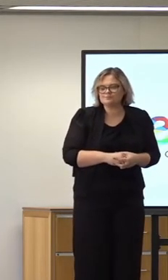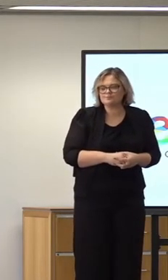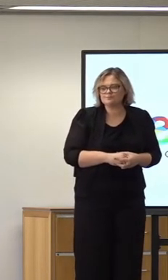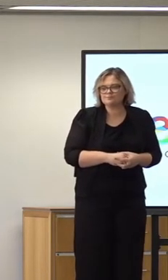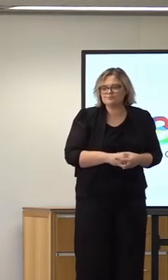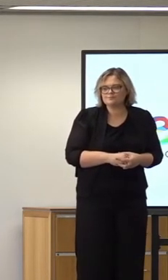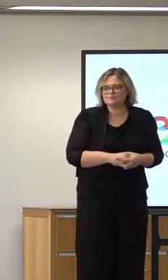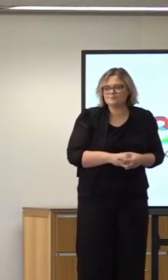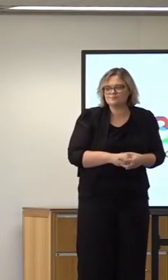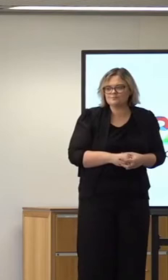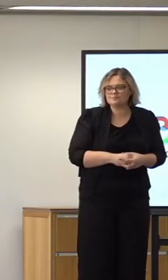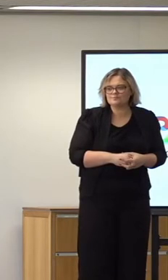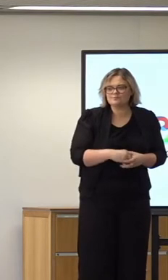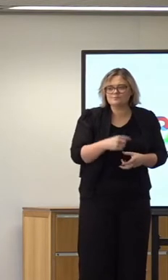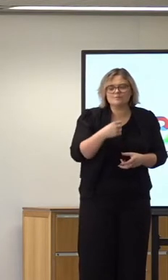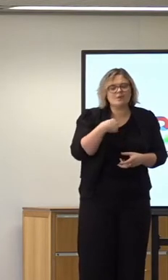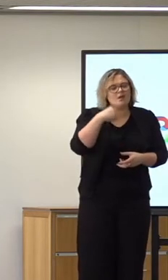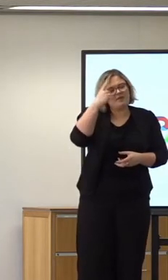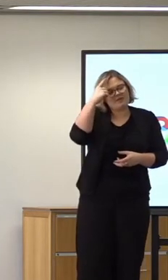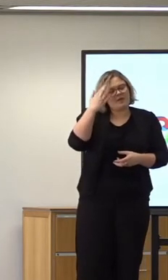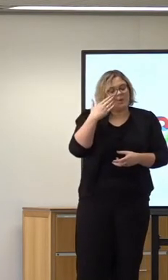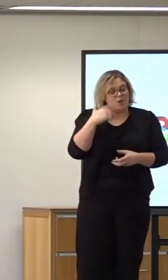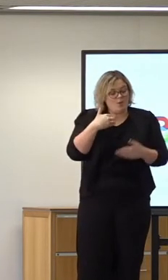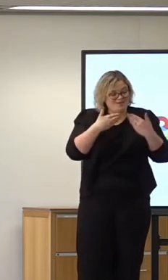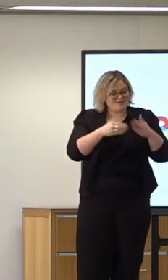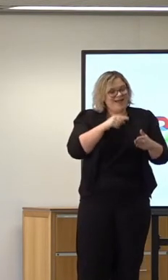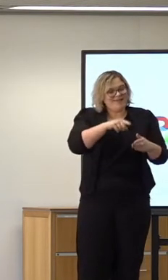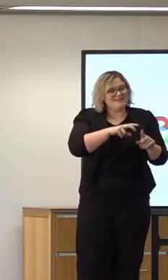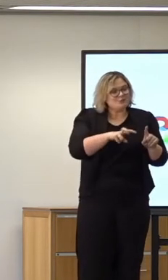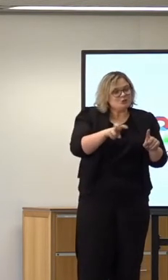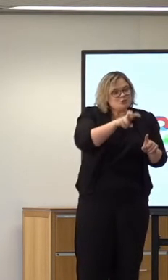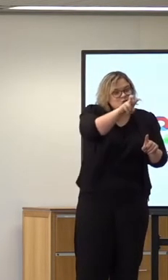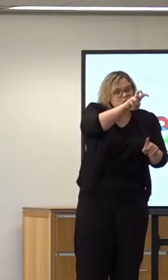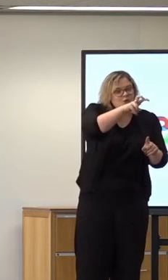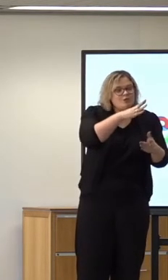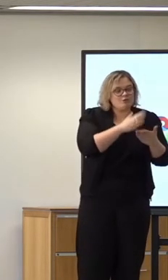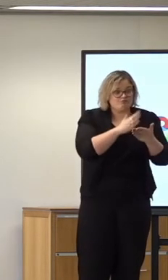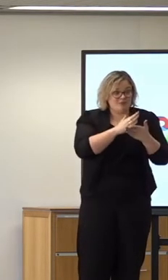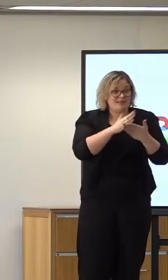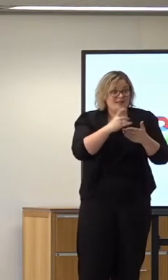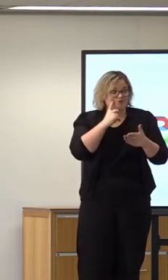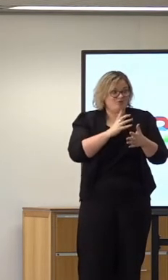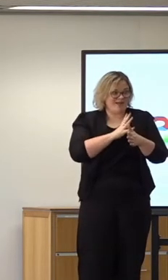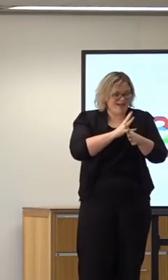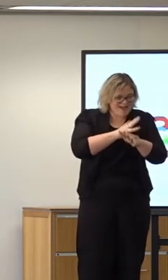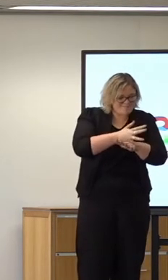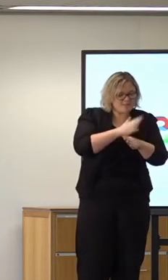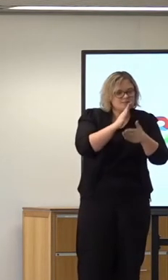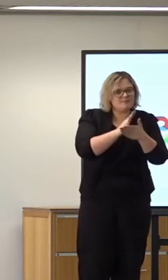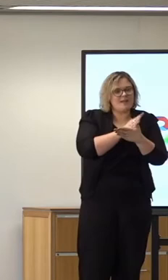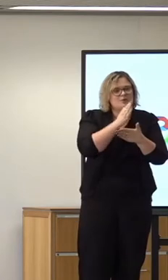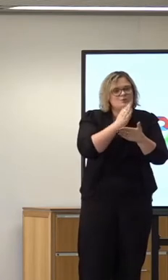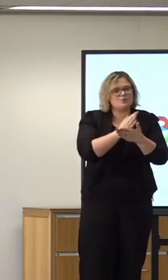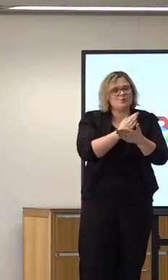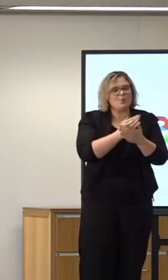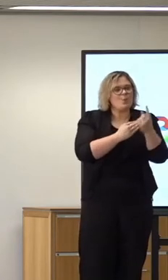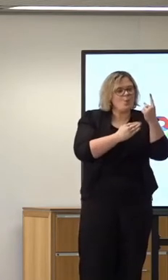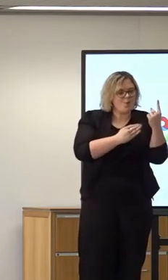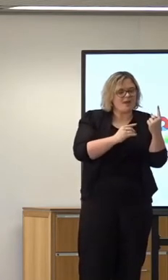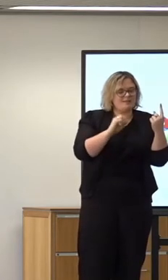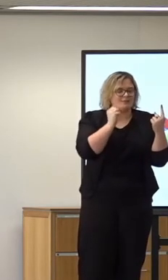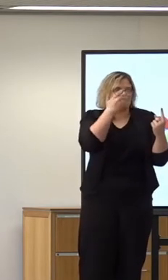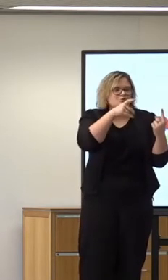so, you know, I think when we started that journey, there was efforts to make sure that at least there was one First